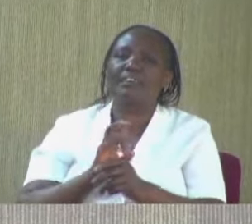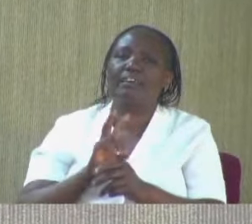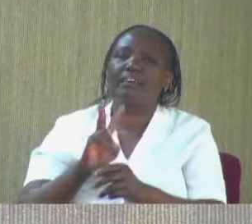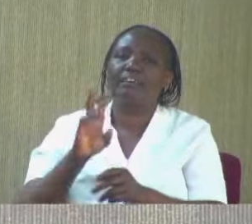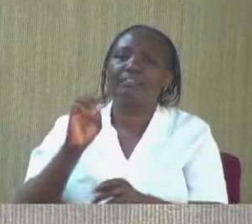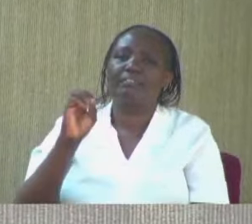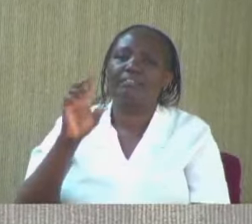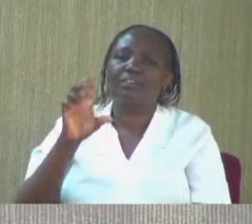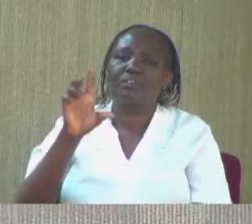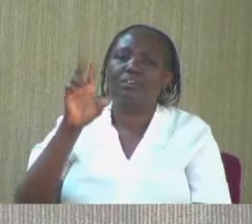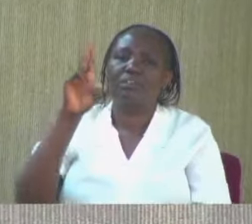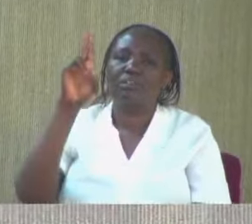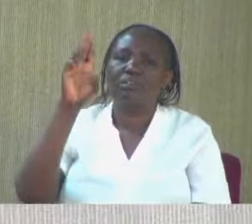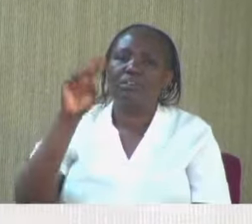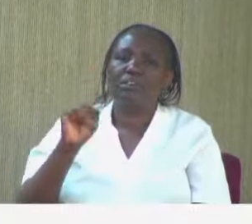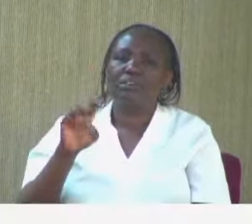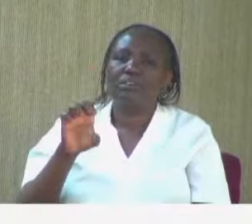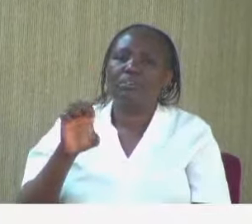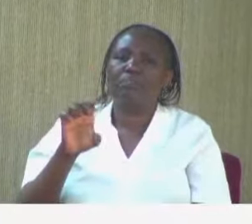page